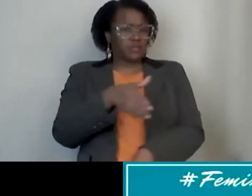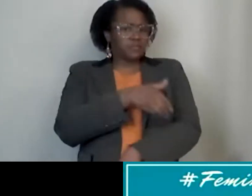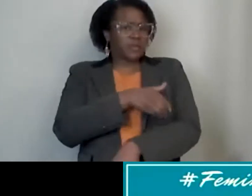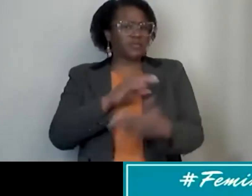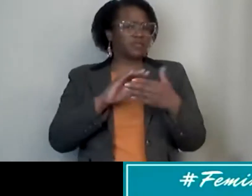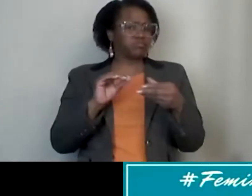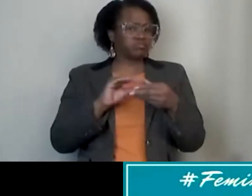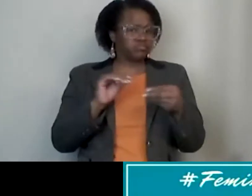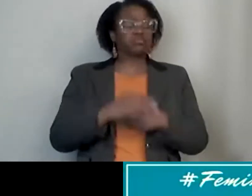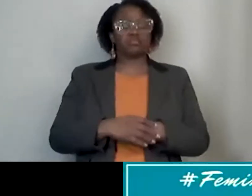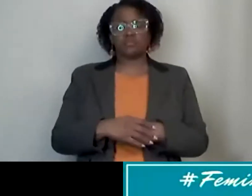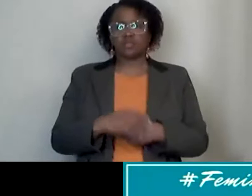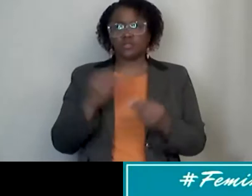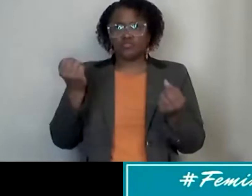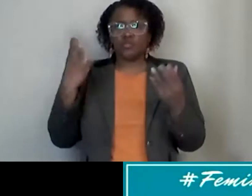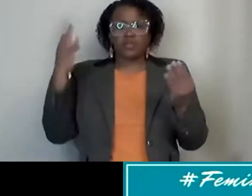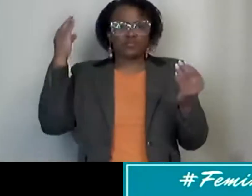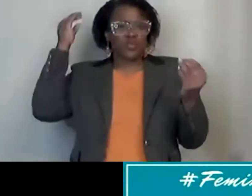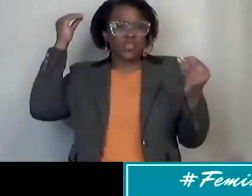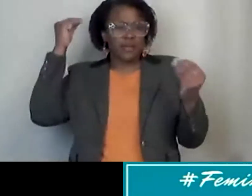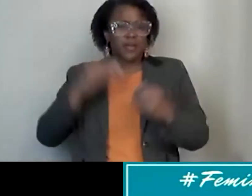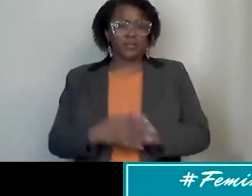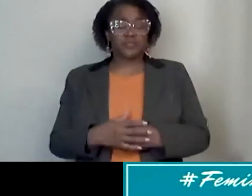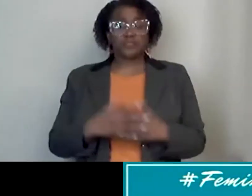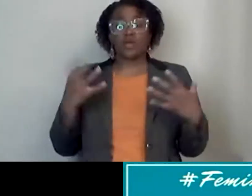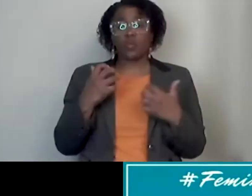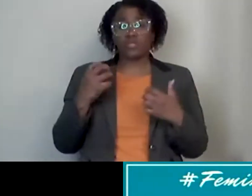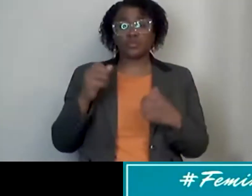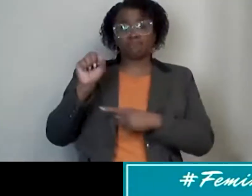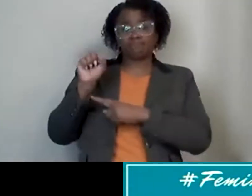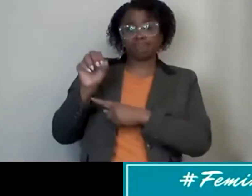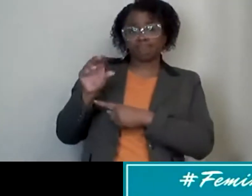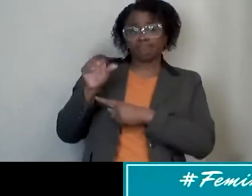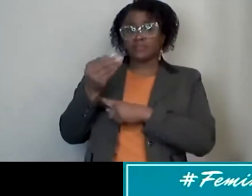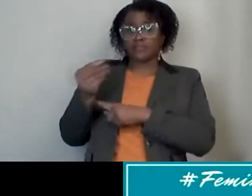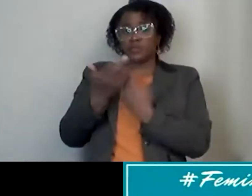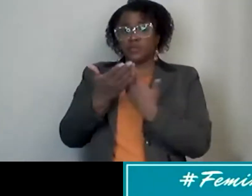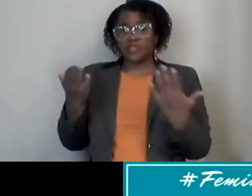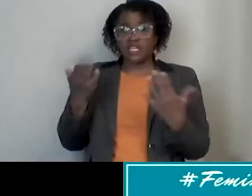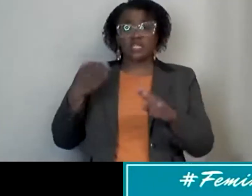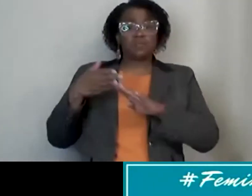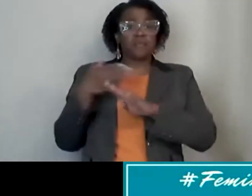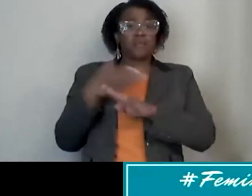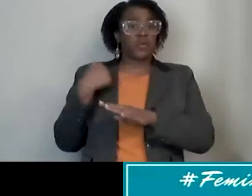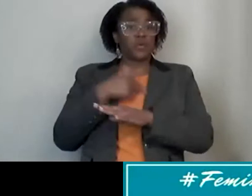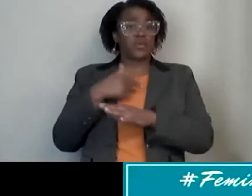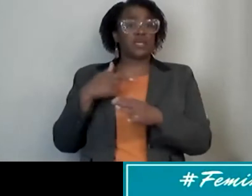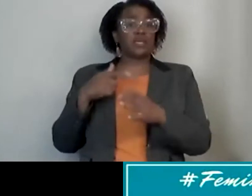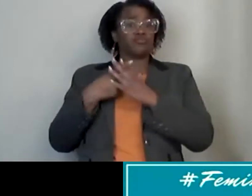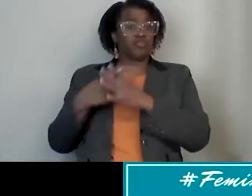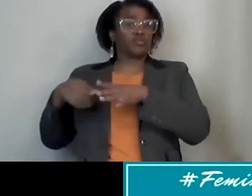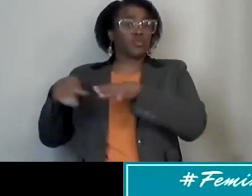So much food for thought there. I want to just highlight a few key threads before we move out to our closing